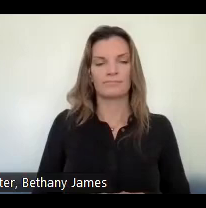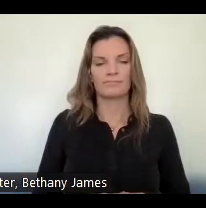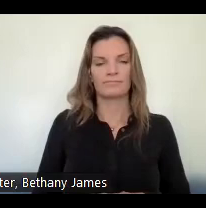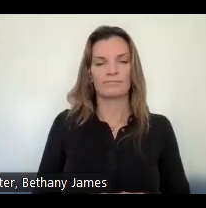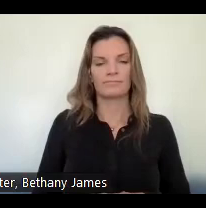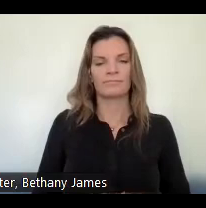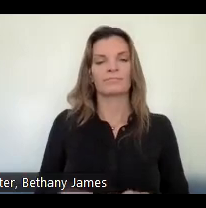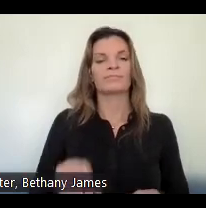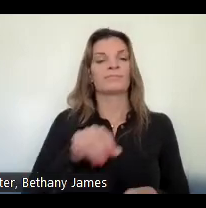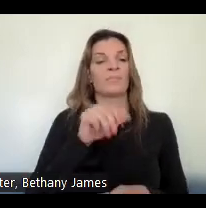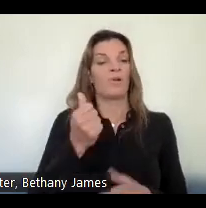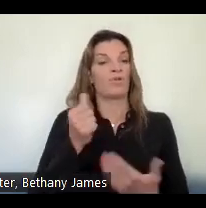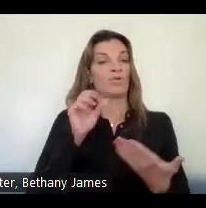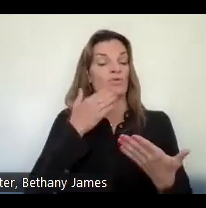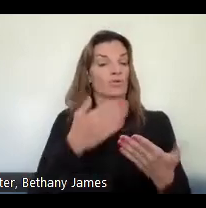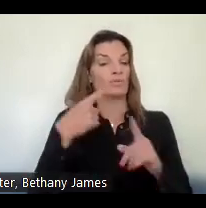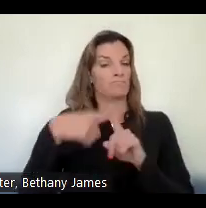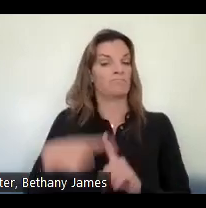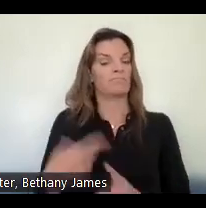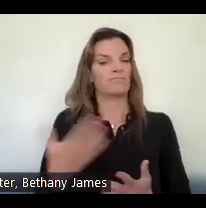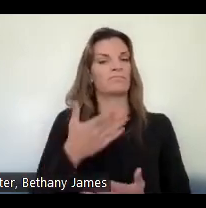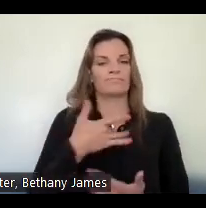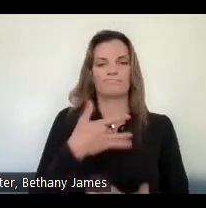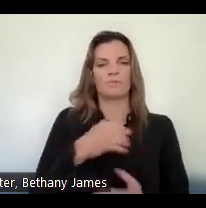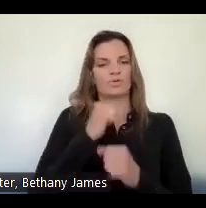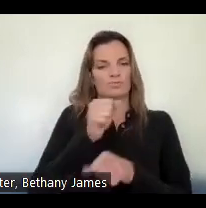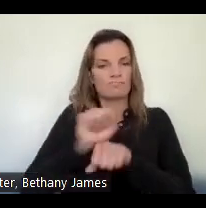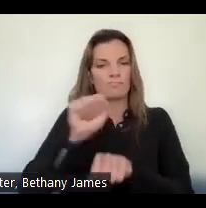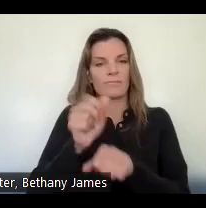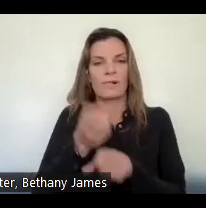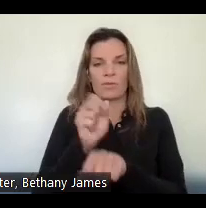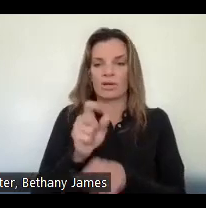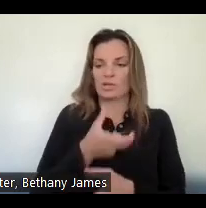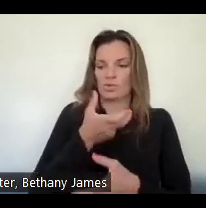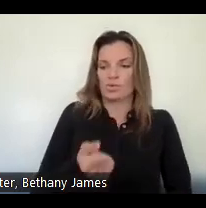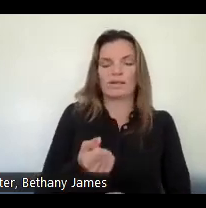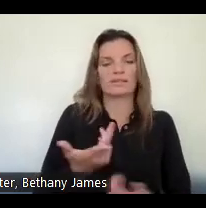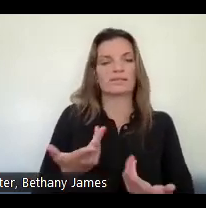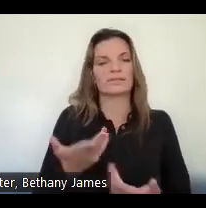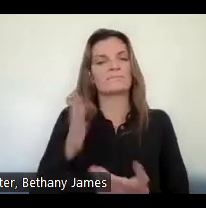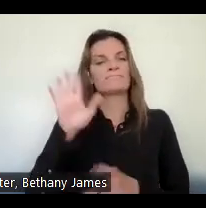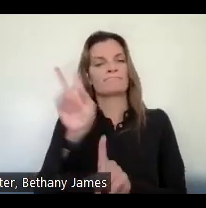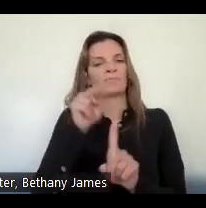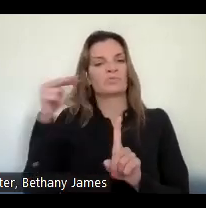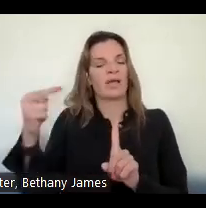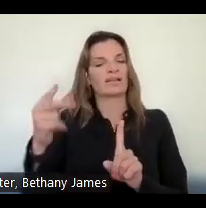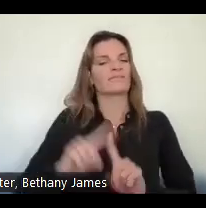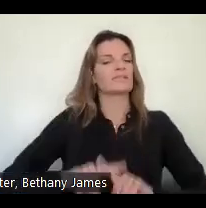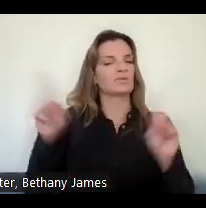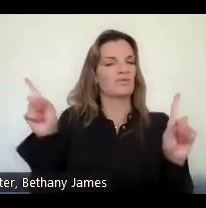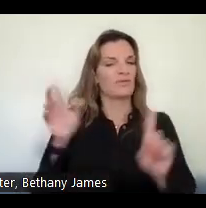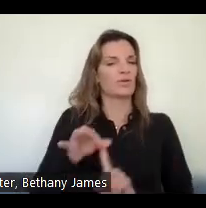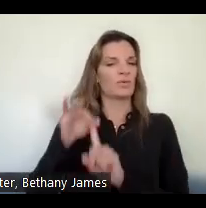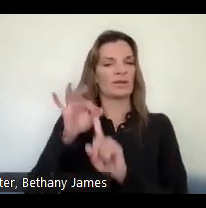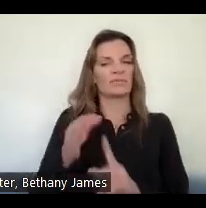want to highlight include a strong work ethic, trustworthiness, offering of different perspectives, and they may be willing to